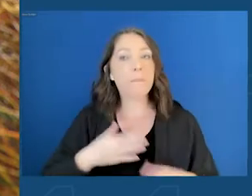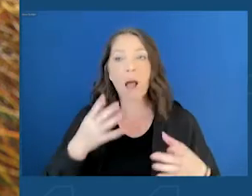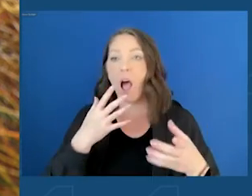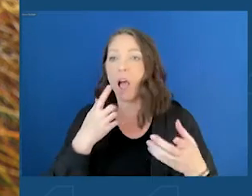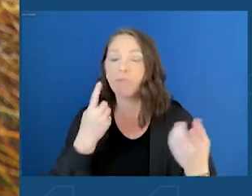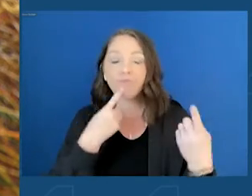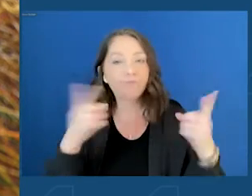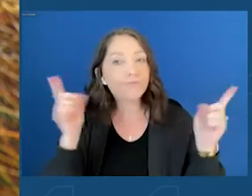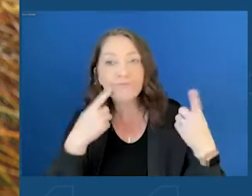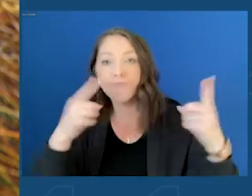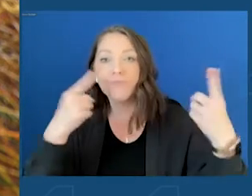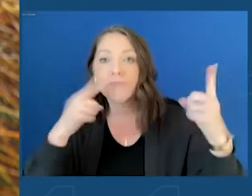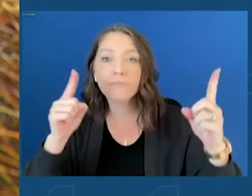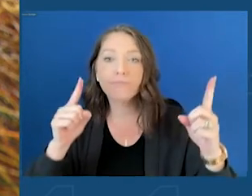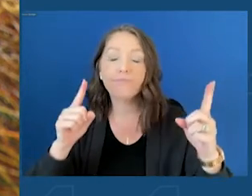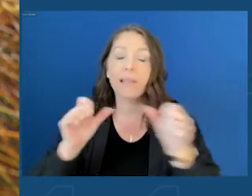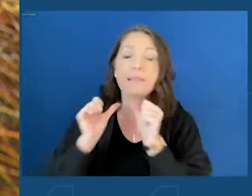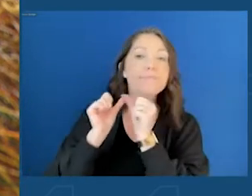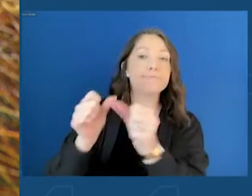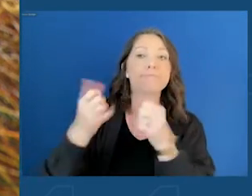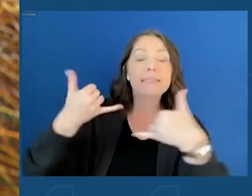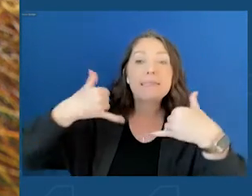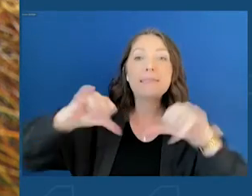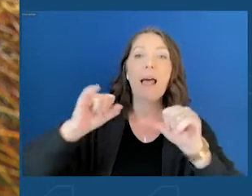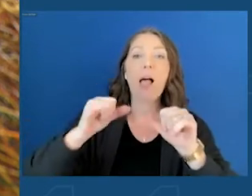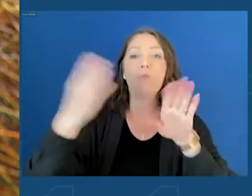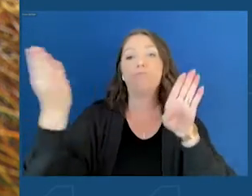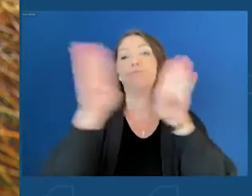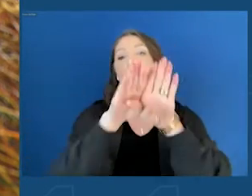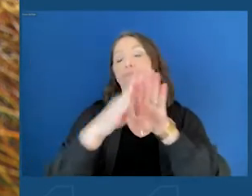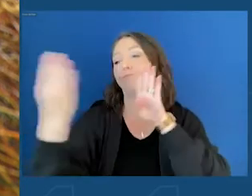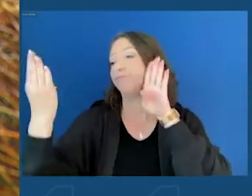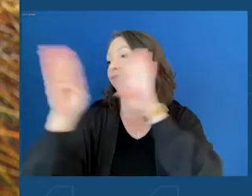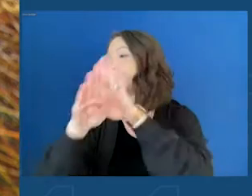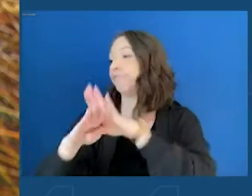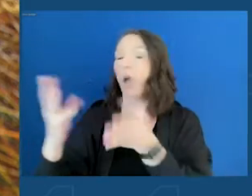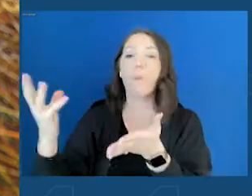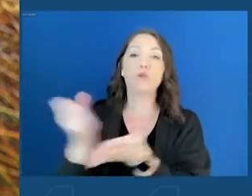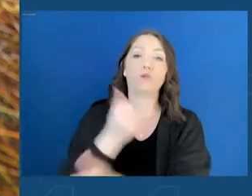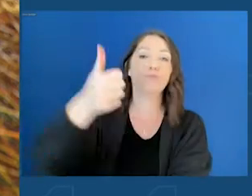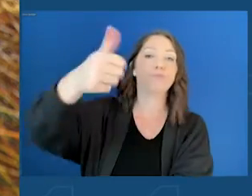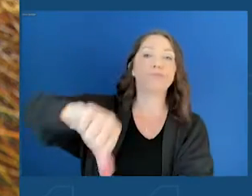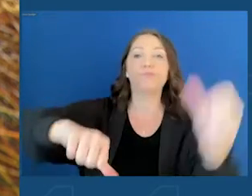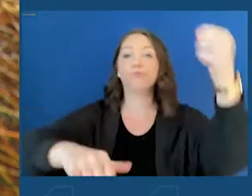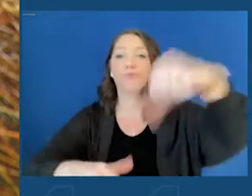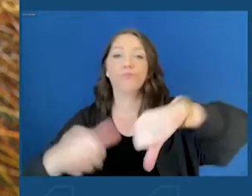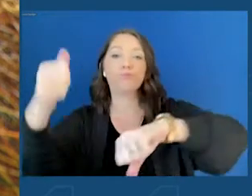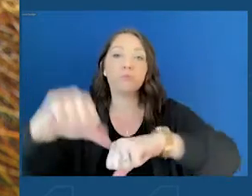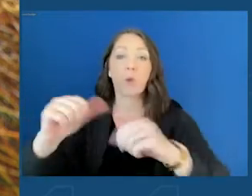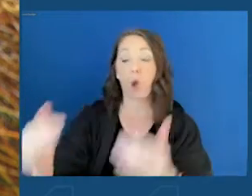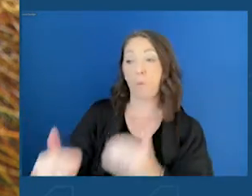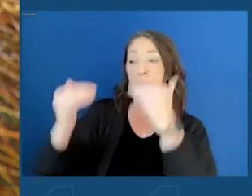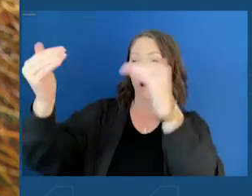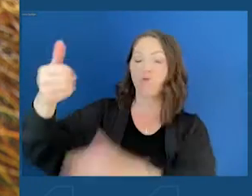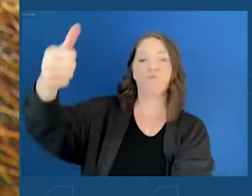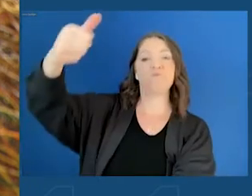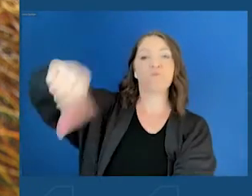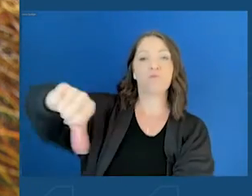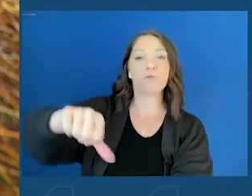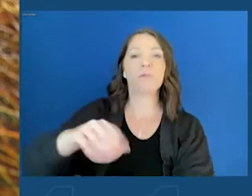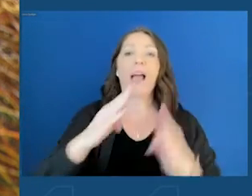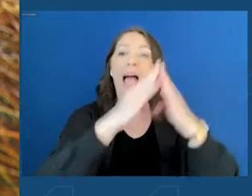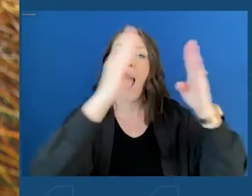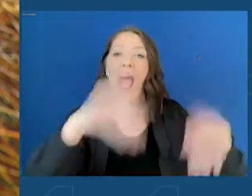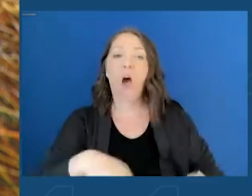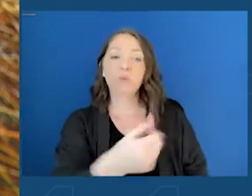I continue to have doors closed in my face. I have been turned away from jobs, denied promotions, and rejected from housing